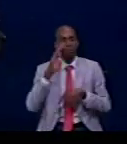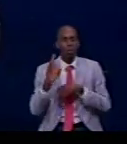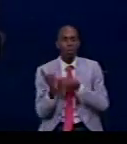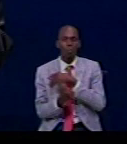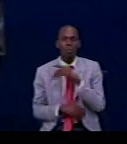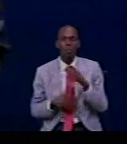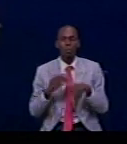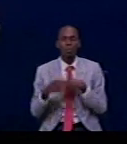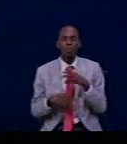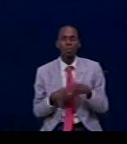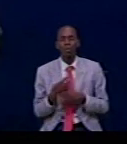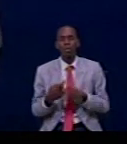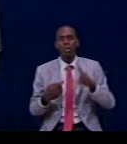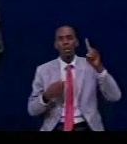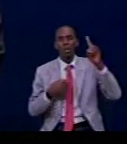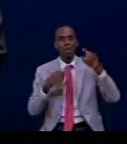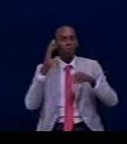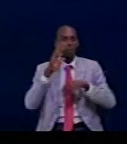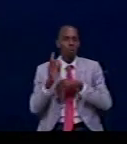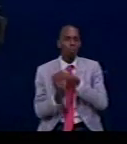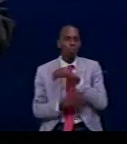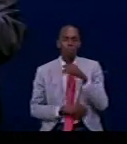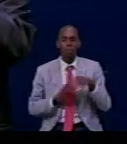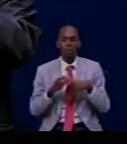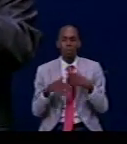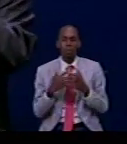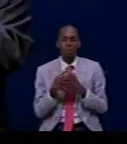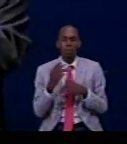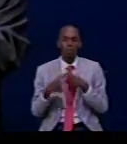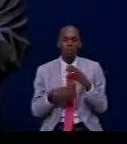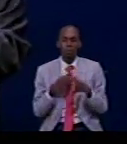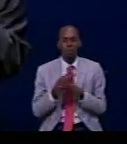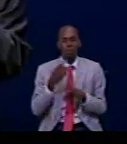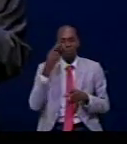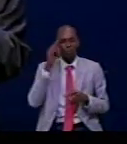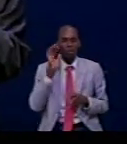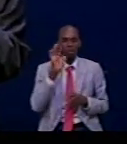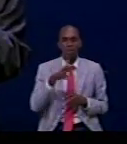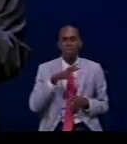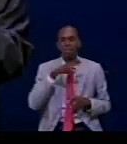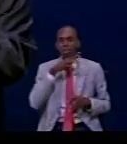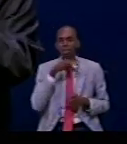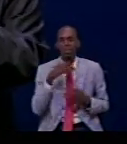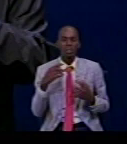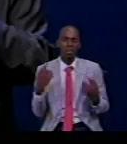I'll punish all the world for their evil, and the wicked for their